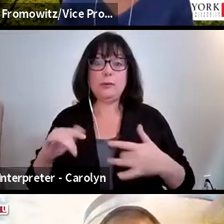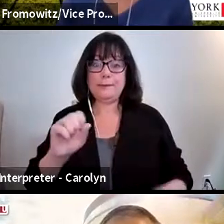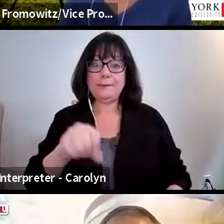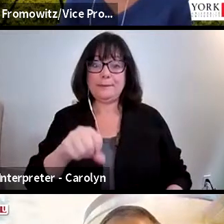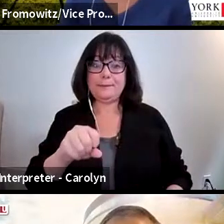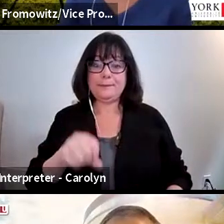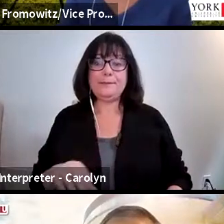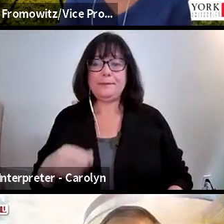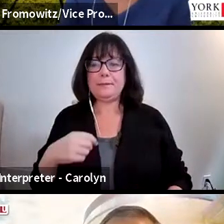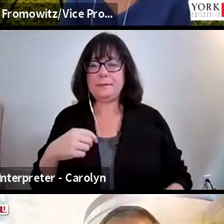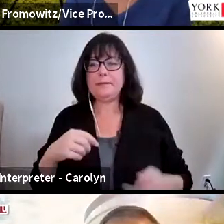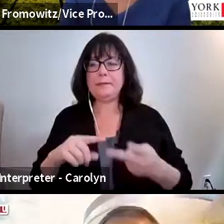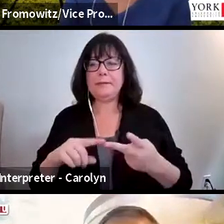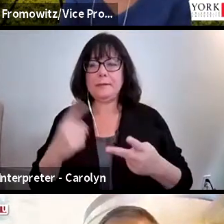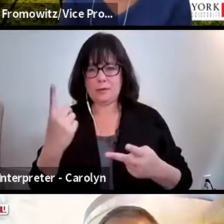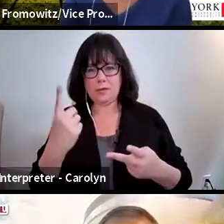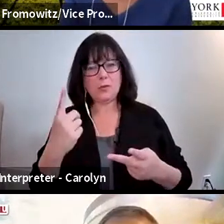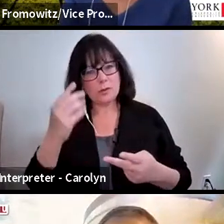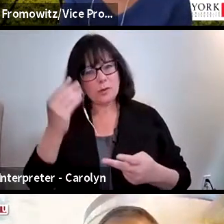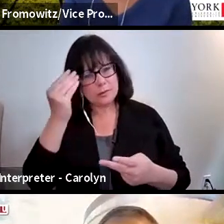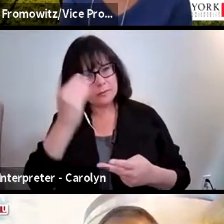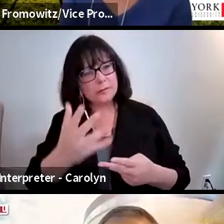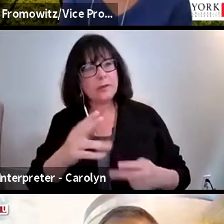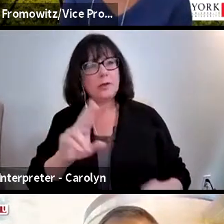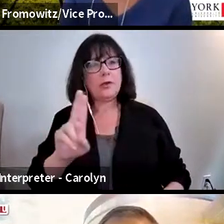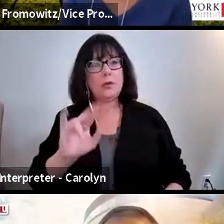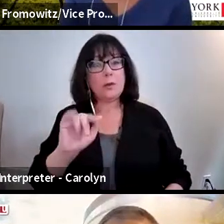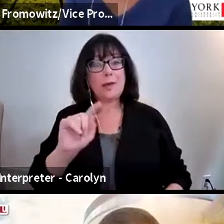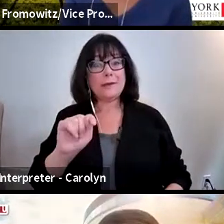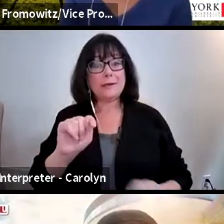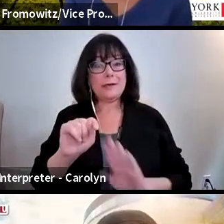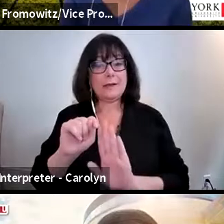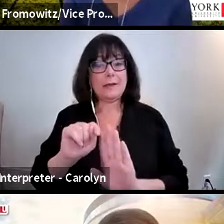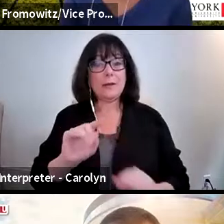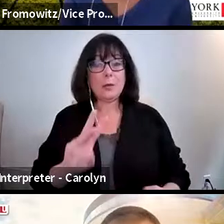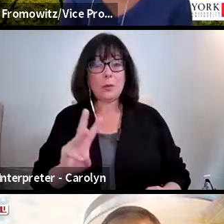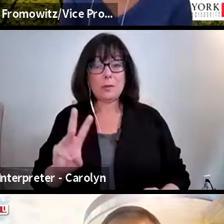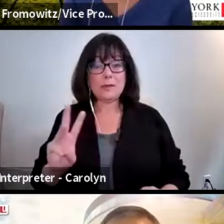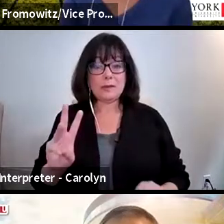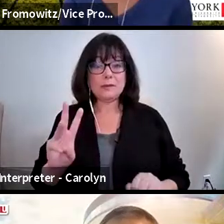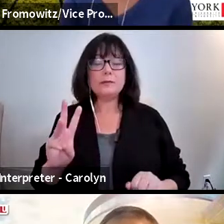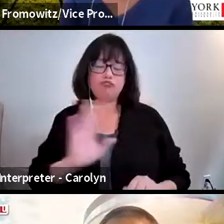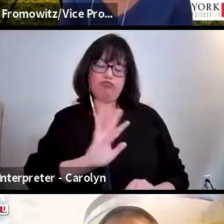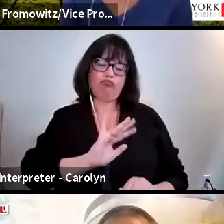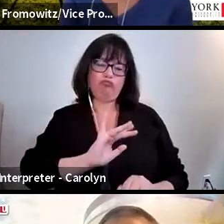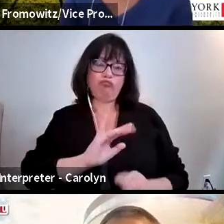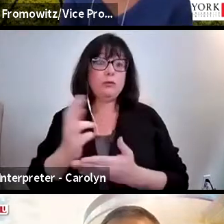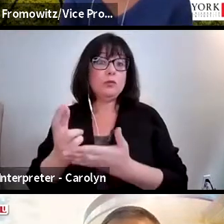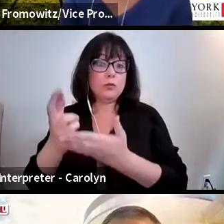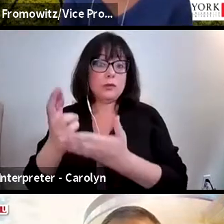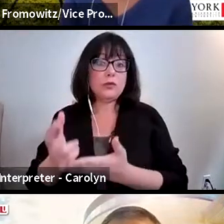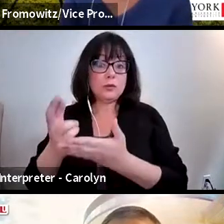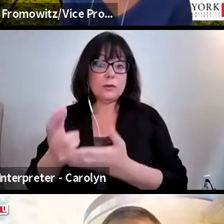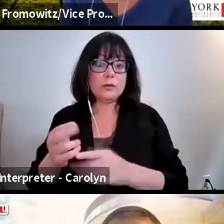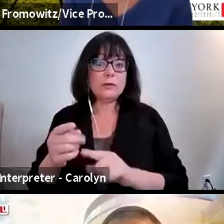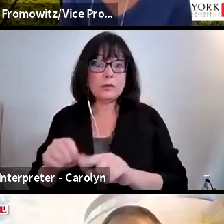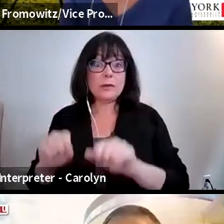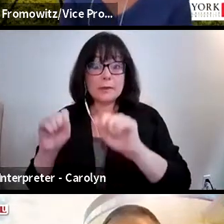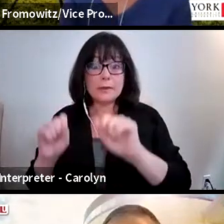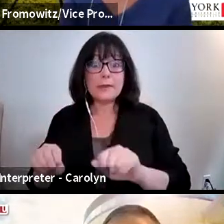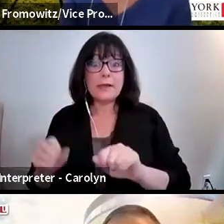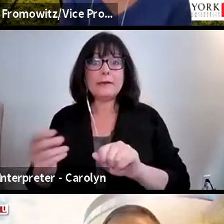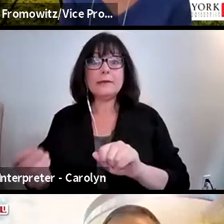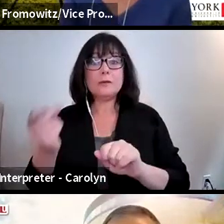UIT does on its website have some terrific resources for how students can get commonly asked questions answered